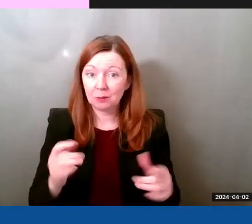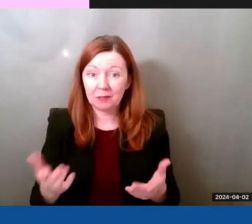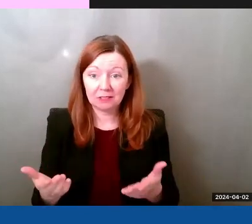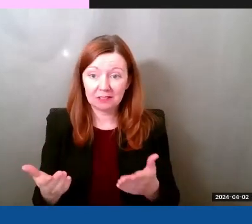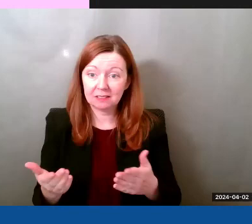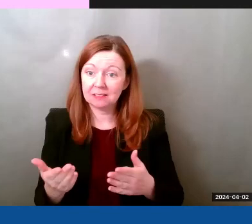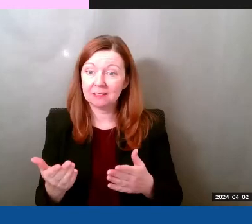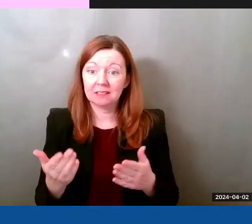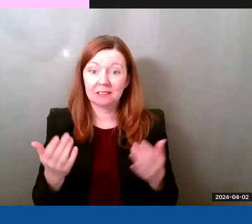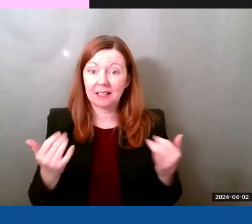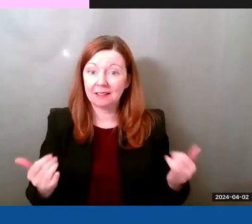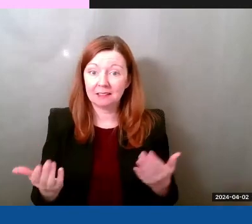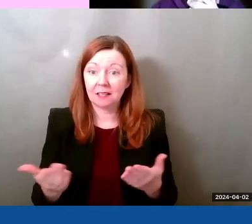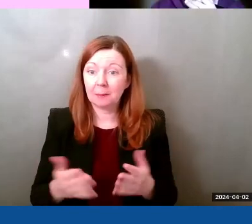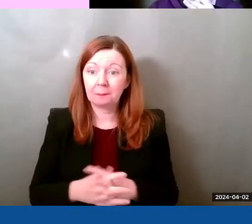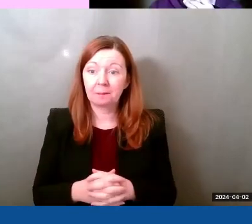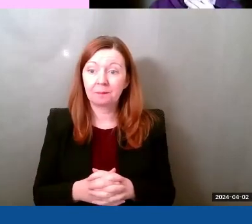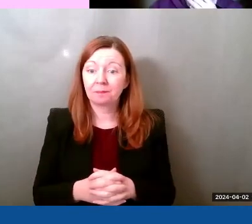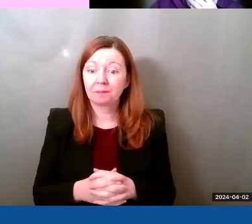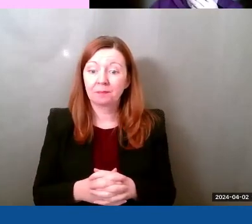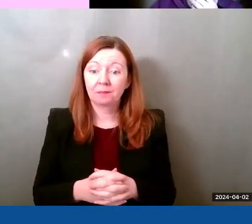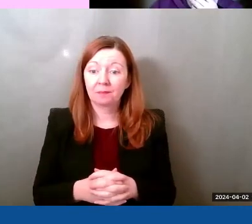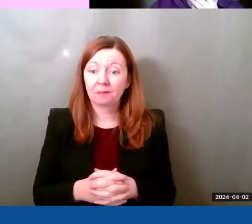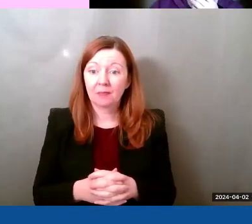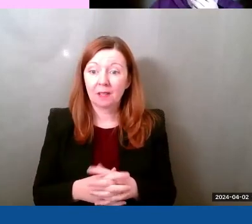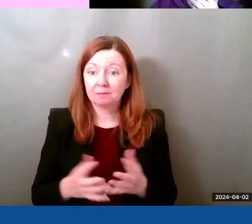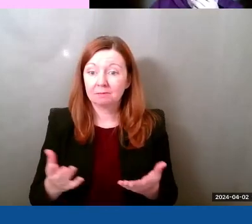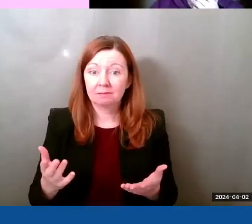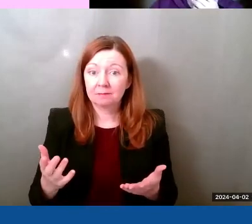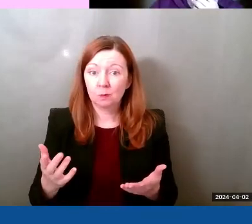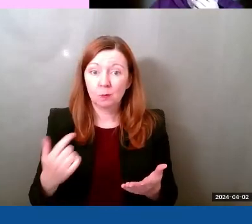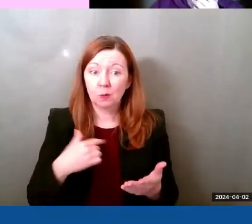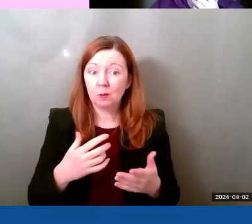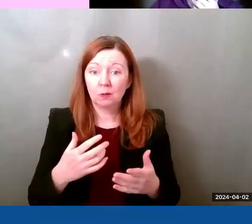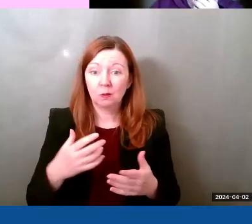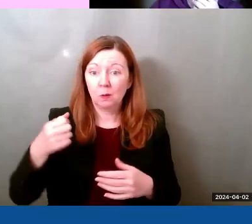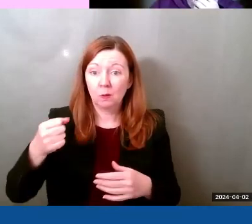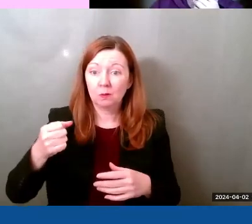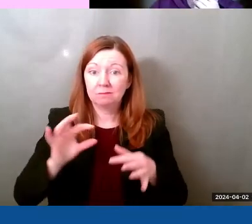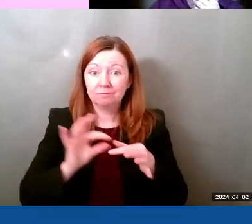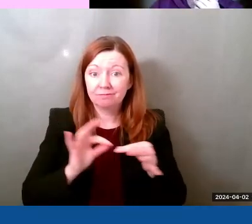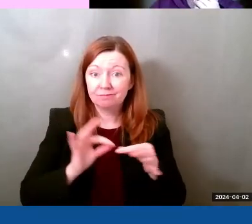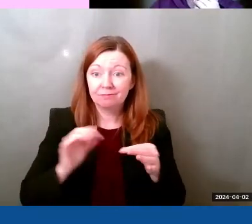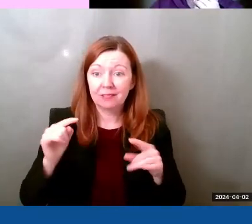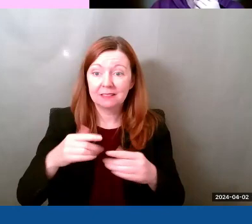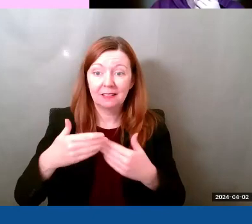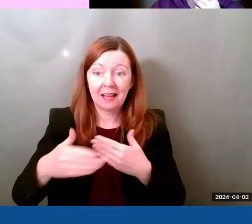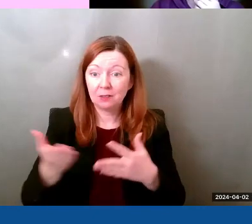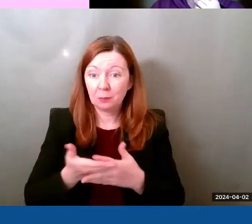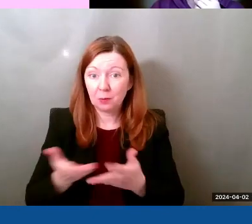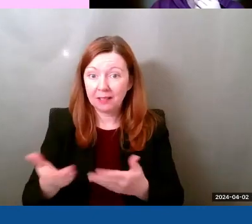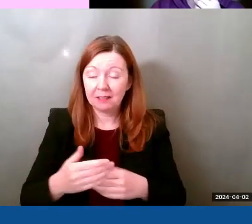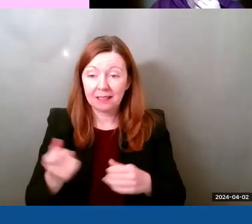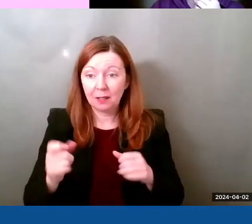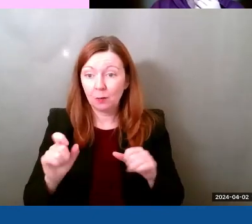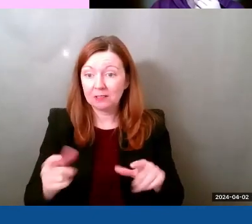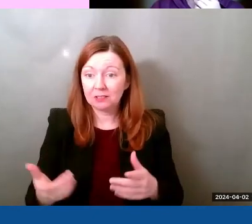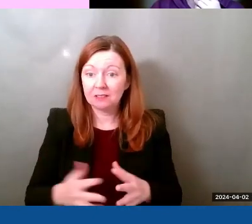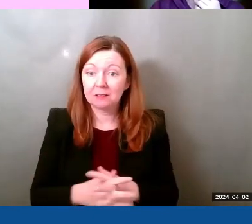clarification questions at this time? We'll of course hold commentary or other comments to after the break.